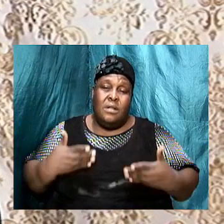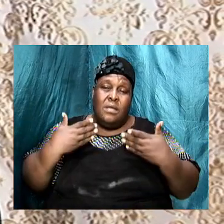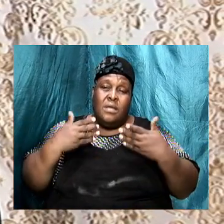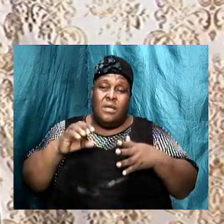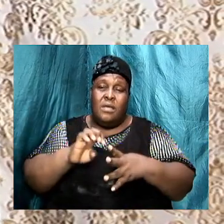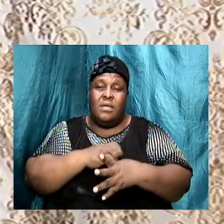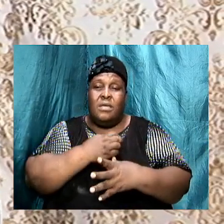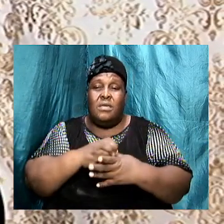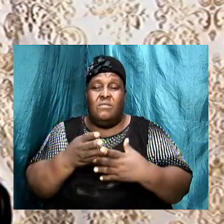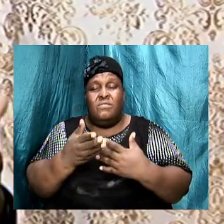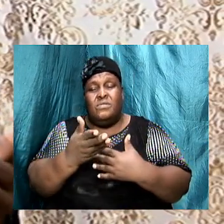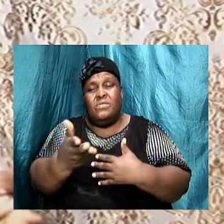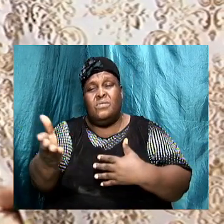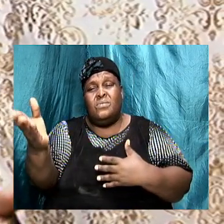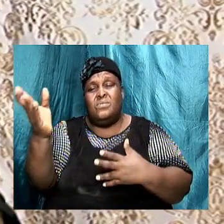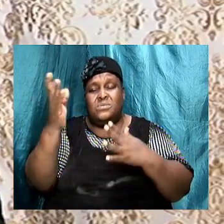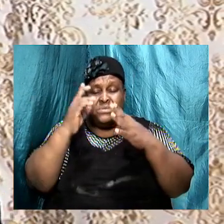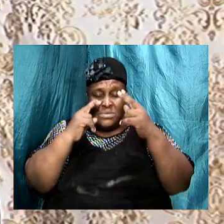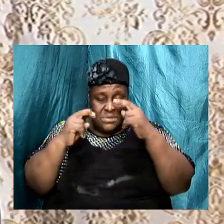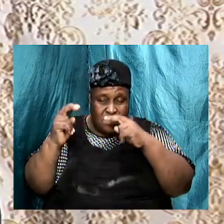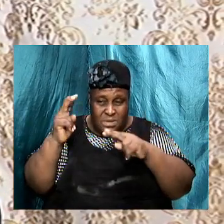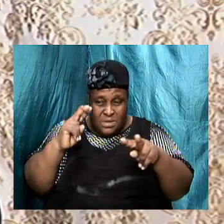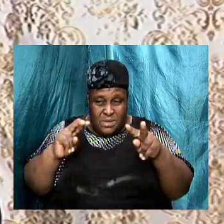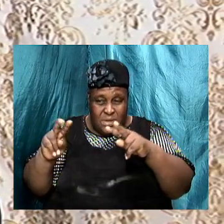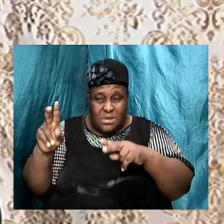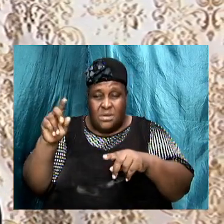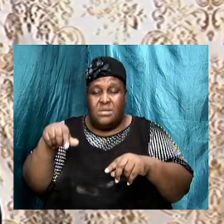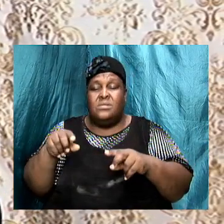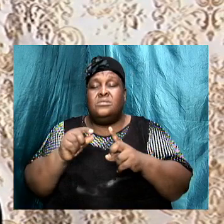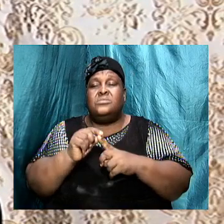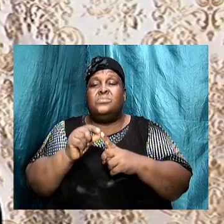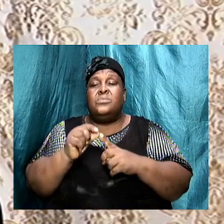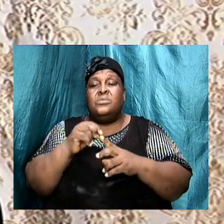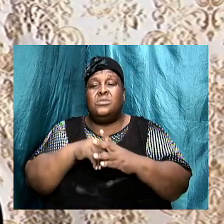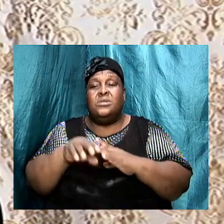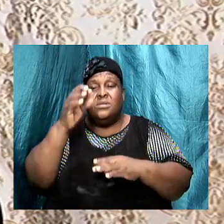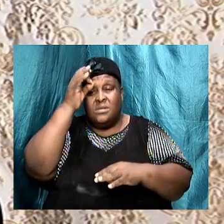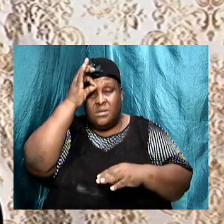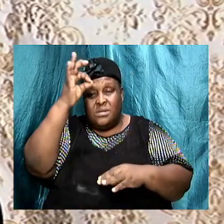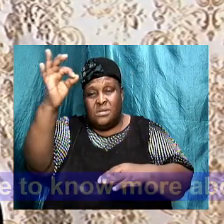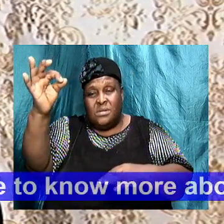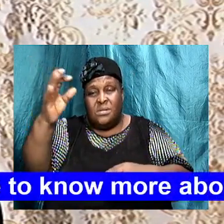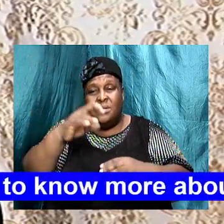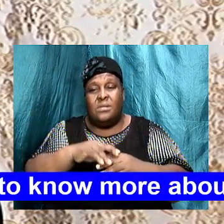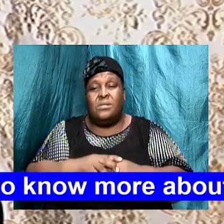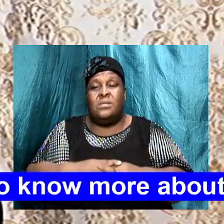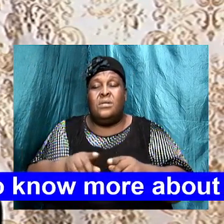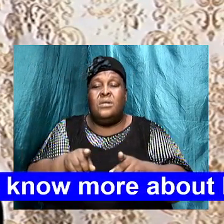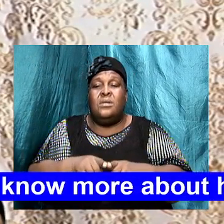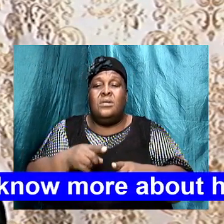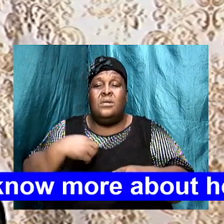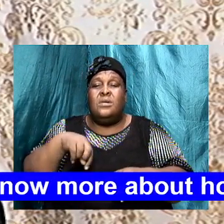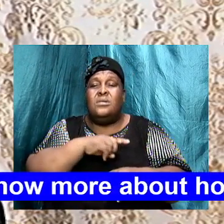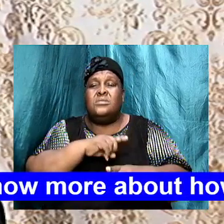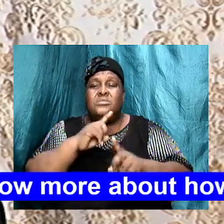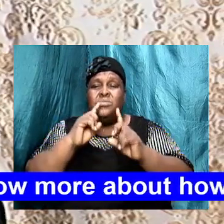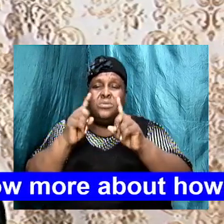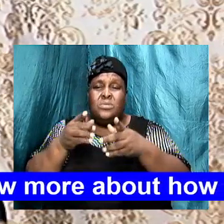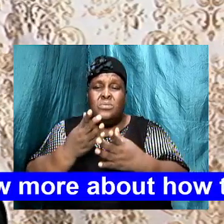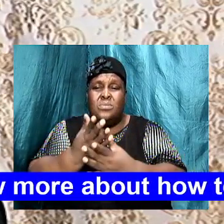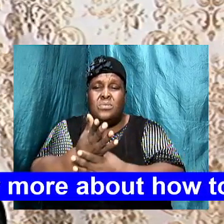even those who will tune into this word, oh God, in the future. Lord Jesus, as we go through,